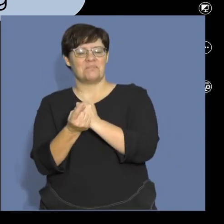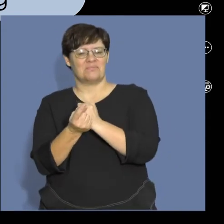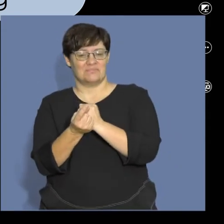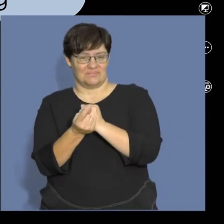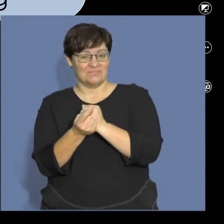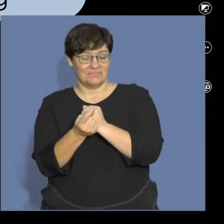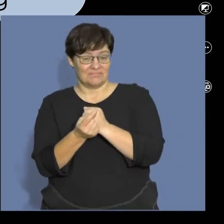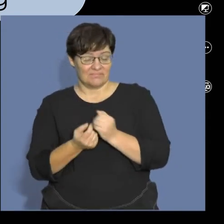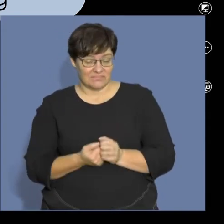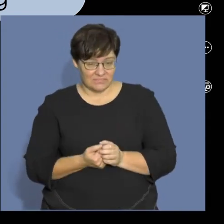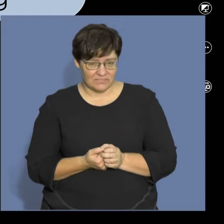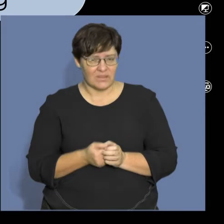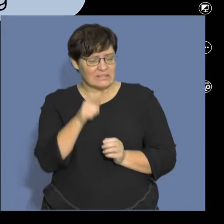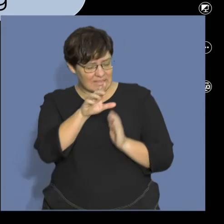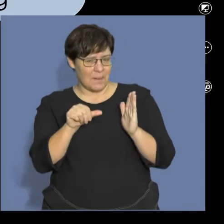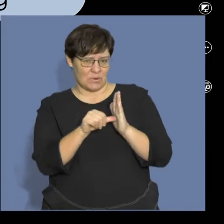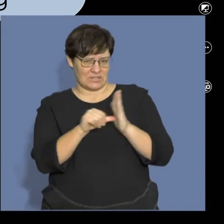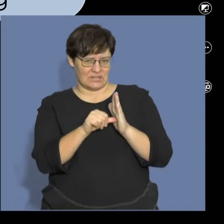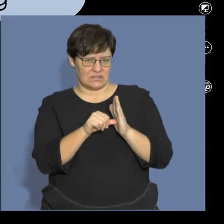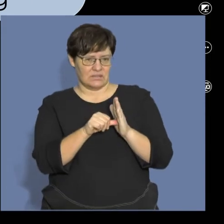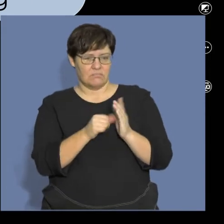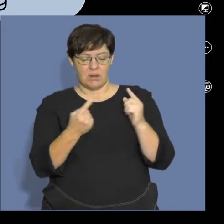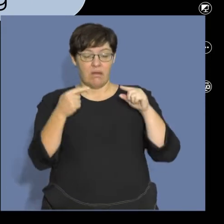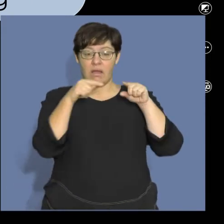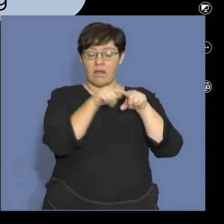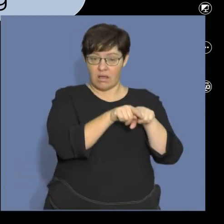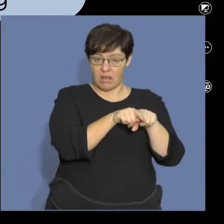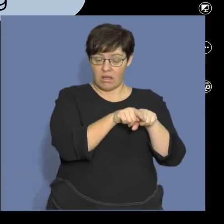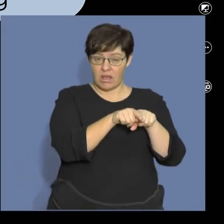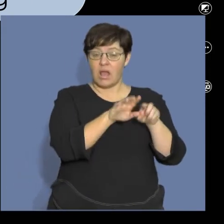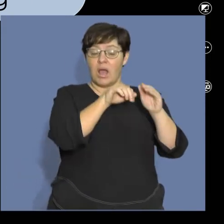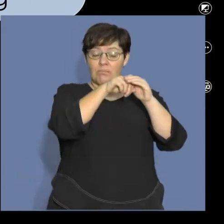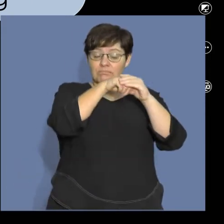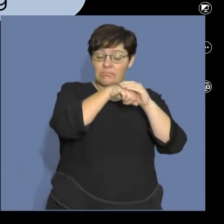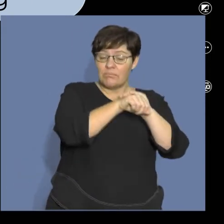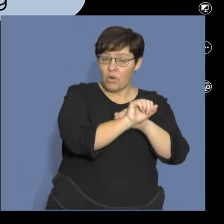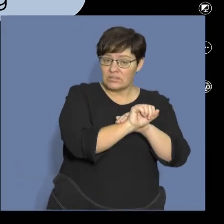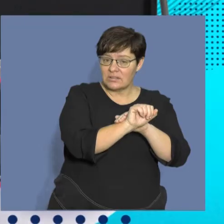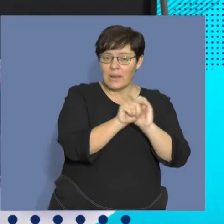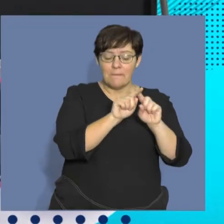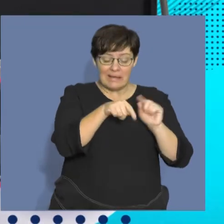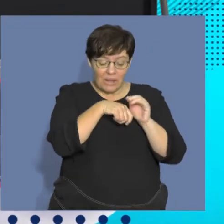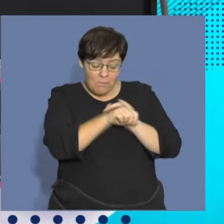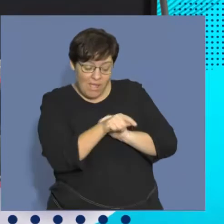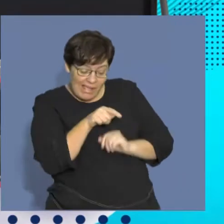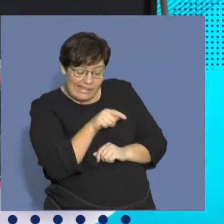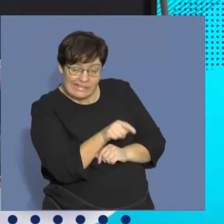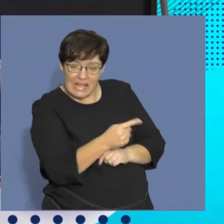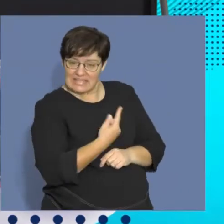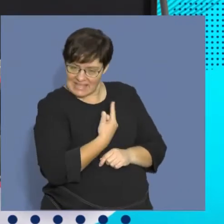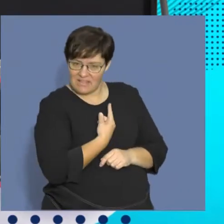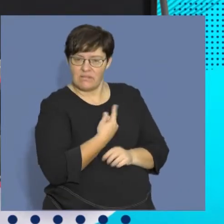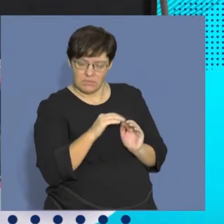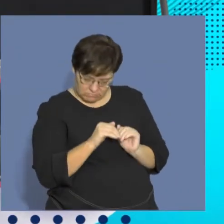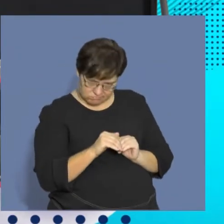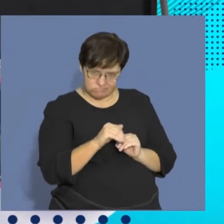very important to our definition. They mustn't only be able to produce offspring, but those offspring